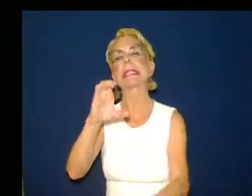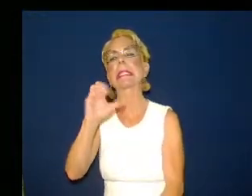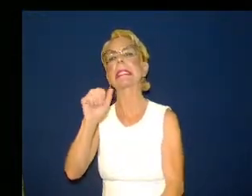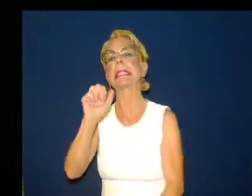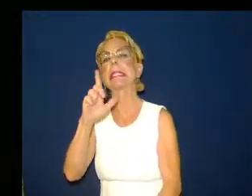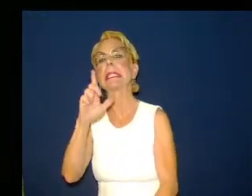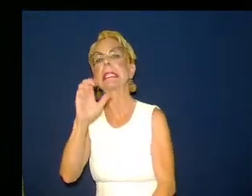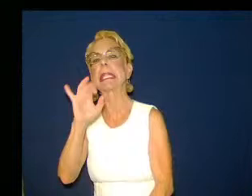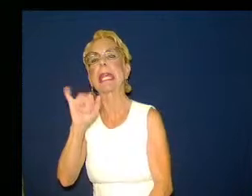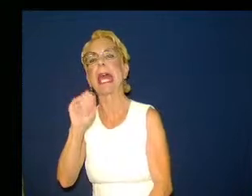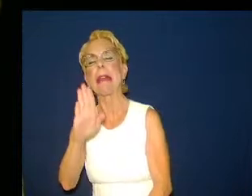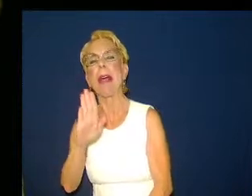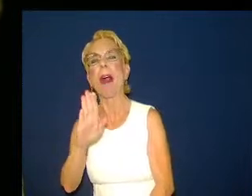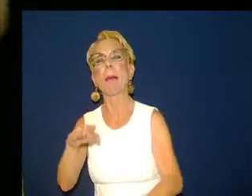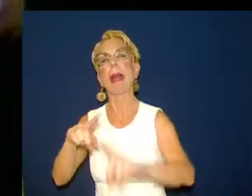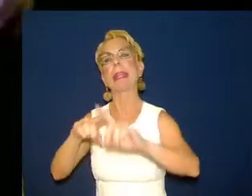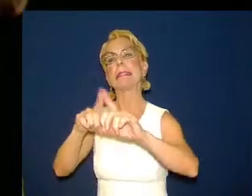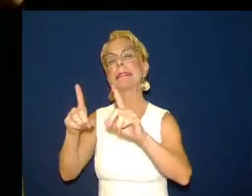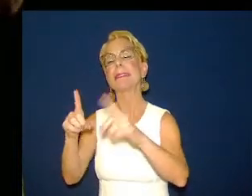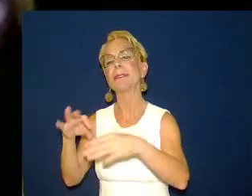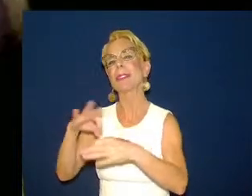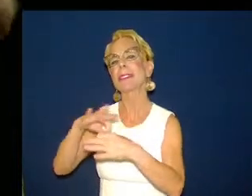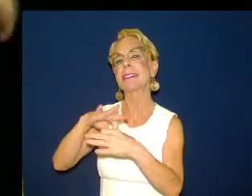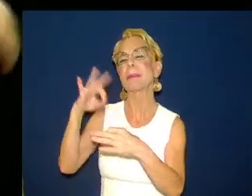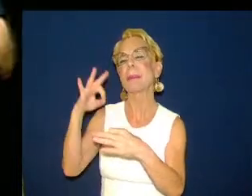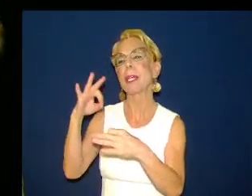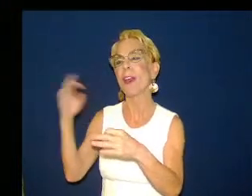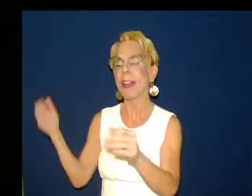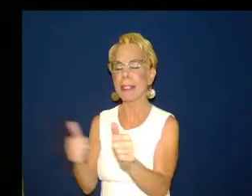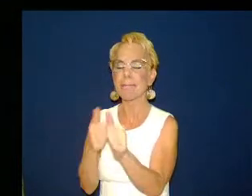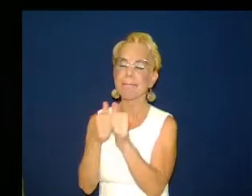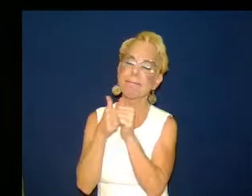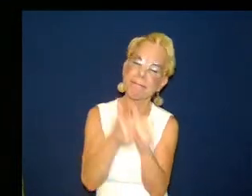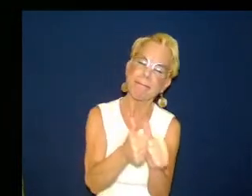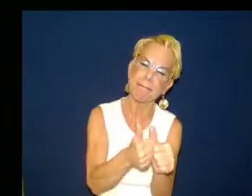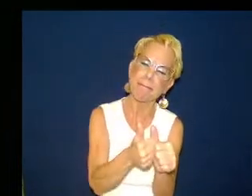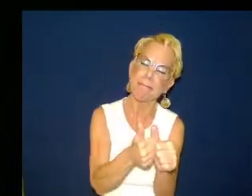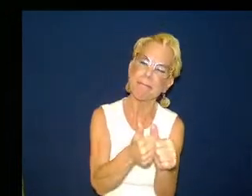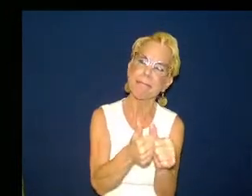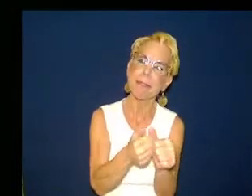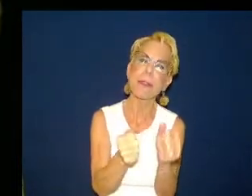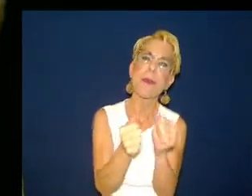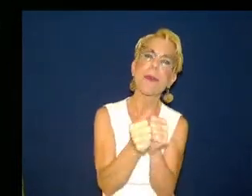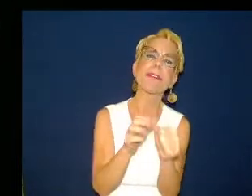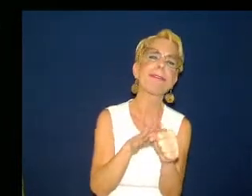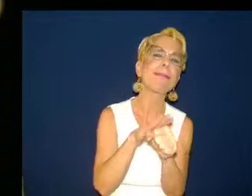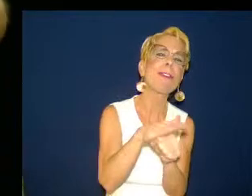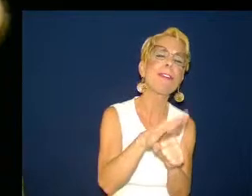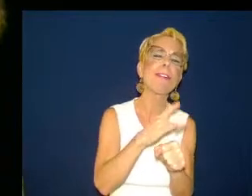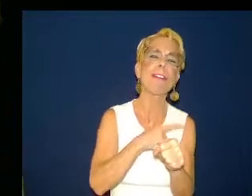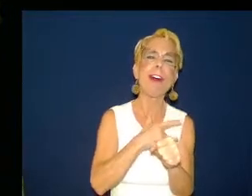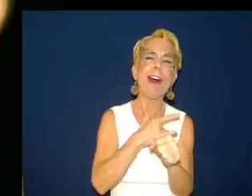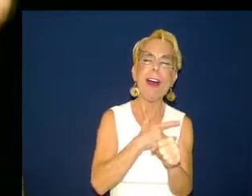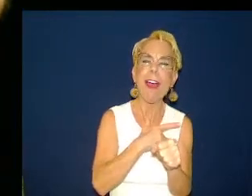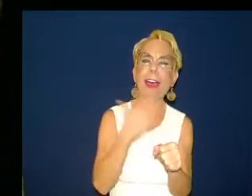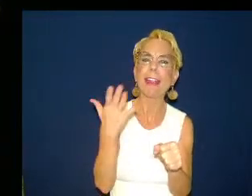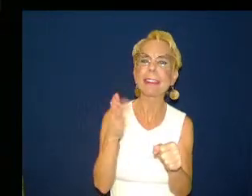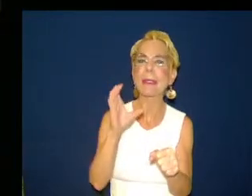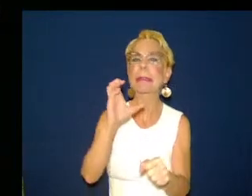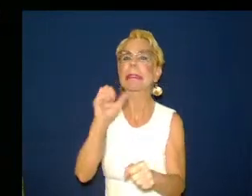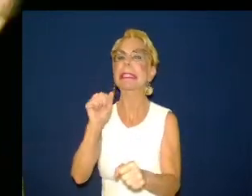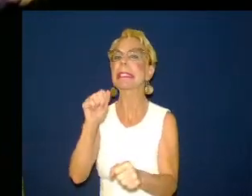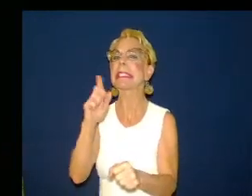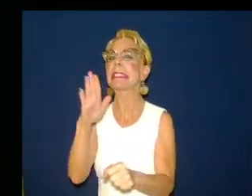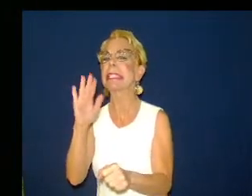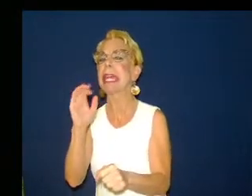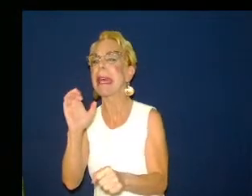and follows me wholeheartedly, and I'm going to bring him into that land that he went to, and his descendants will inherit it. So God